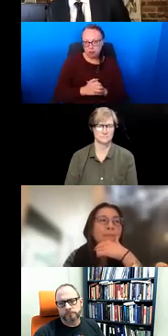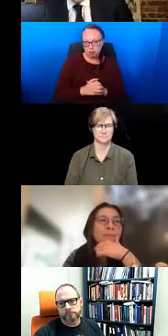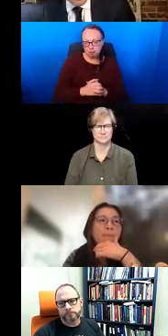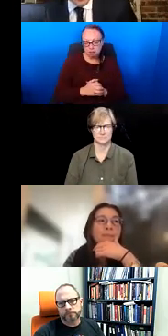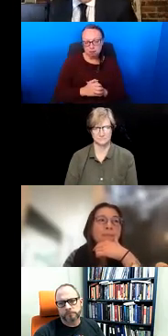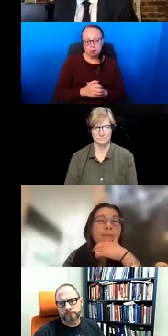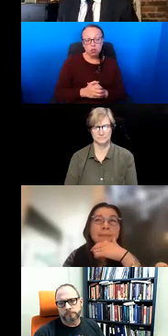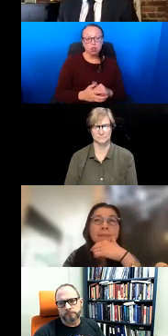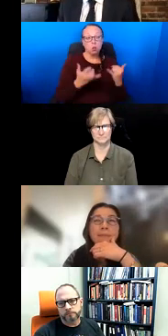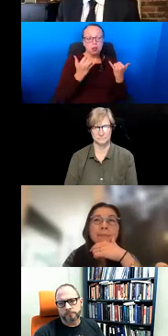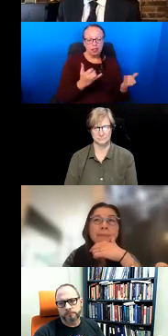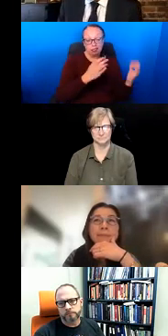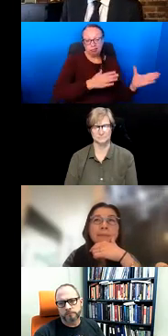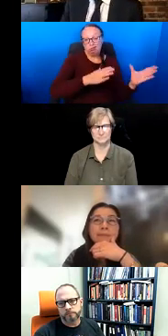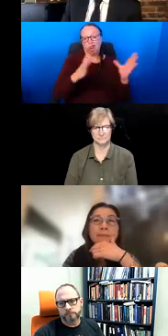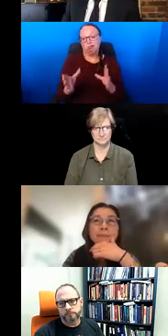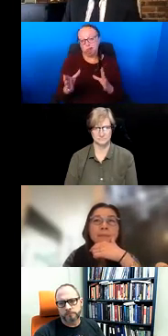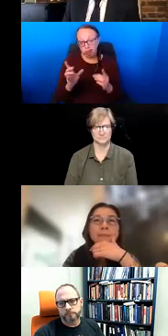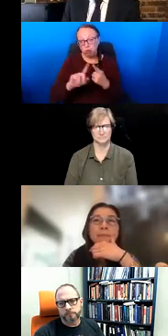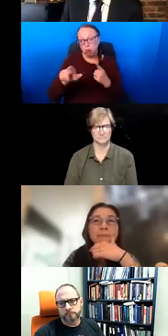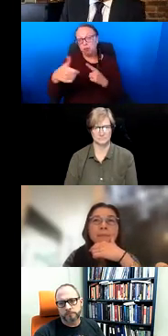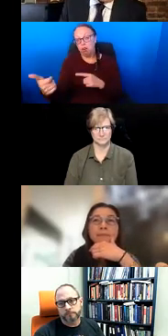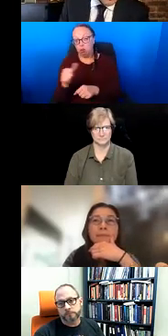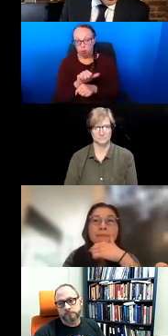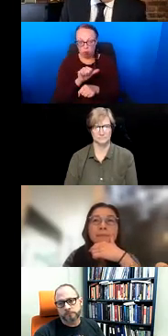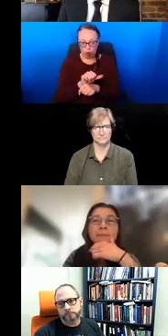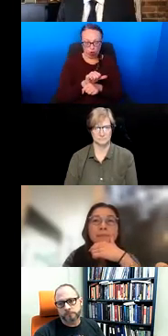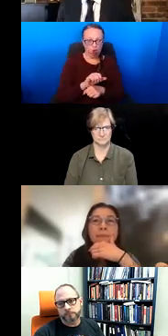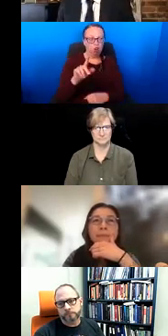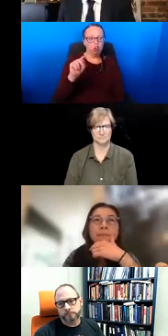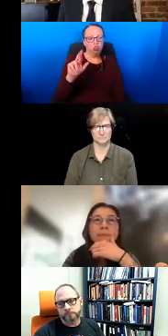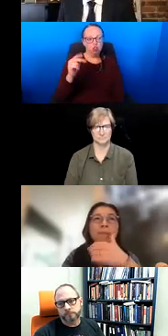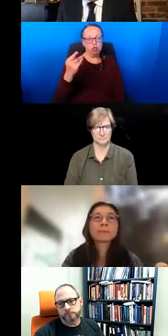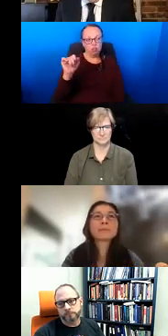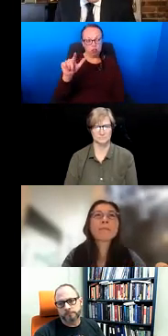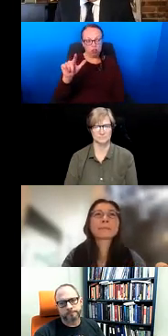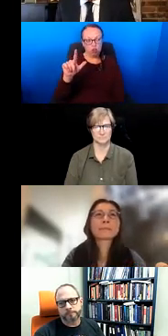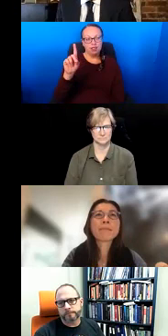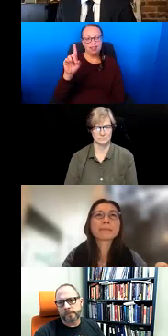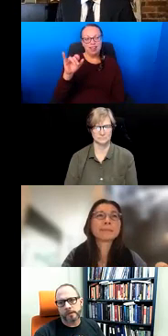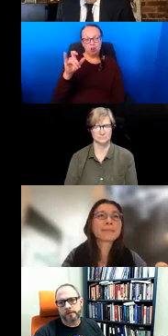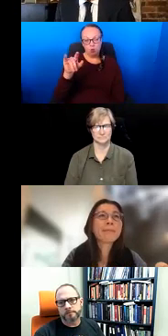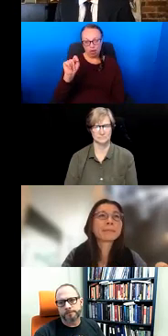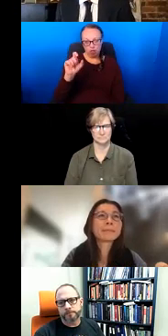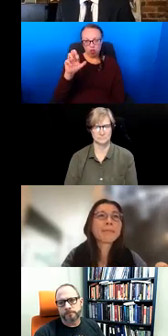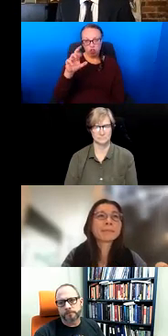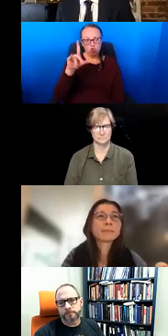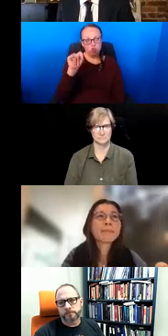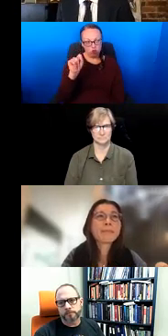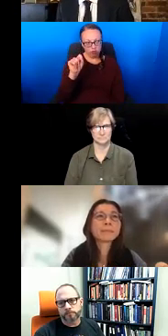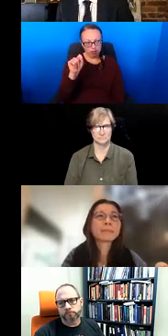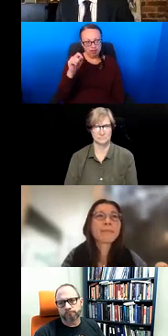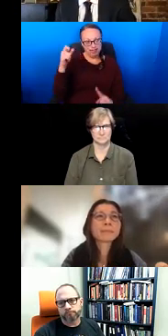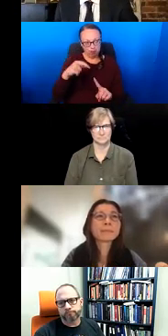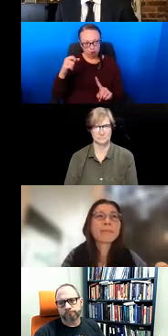now to the other workhorse of our laboratory, which is transcranial direct current stimulation. I suspect that this team is